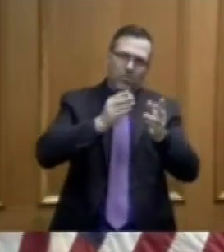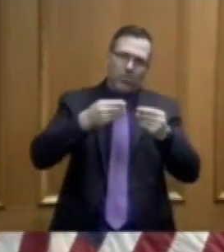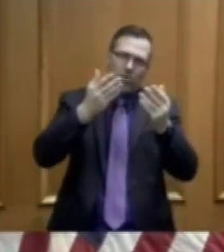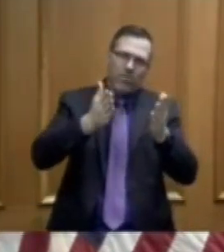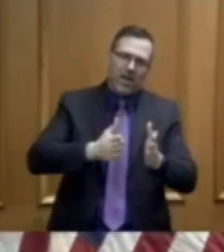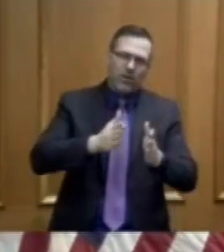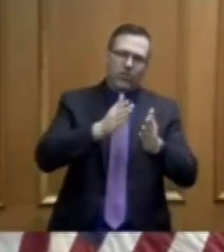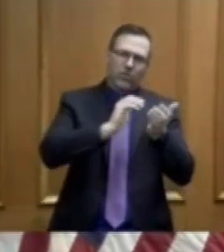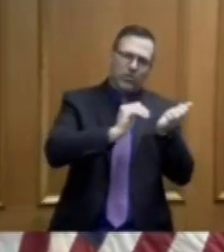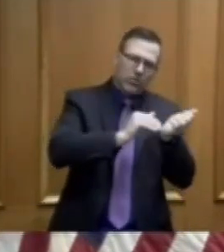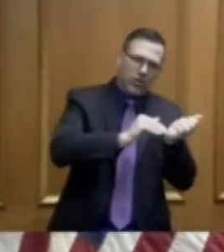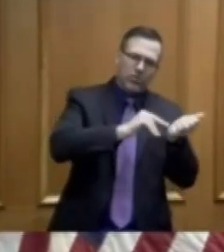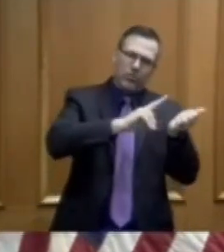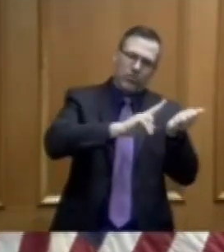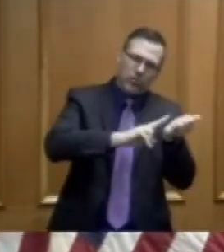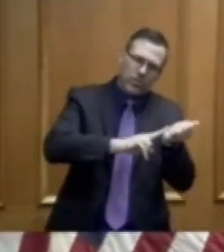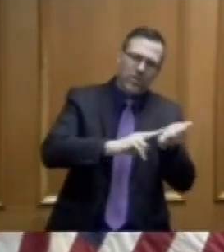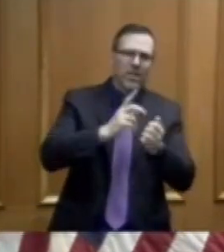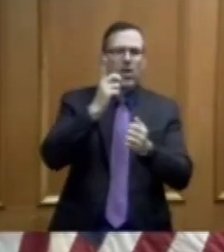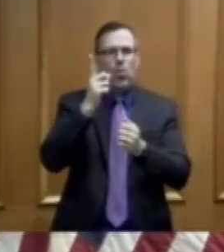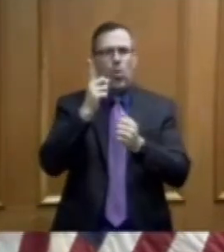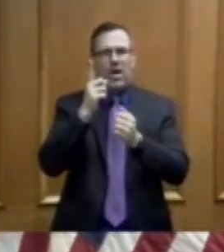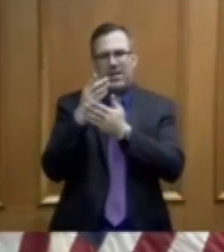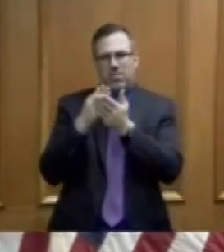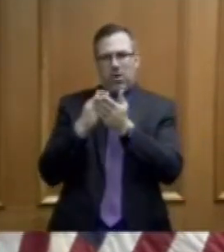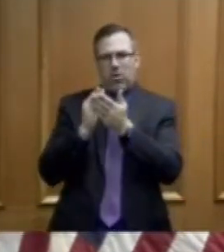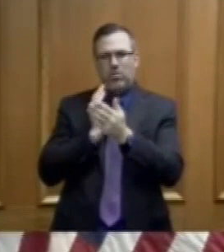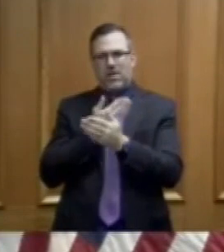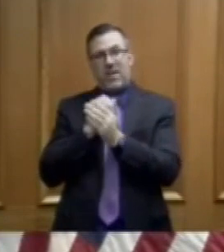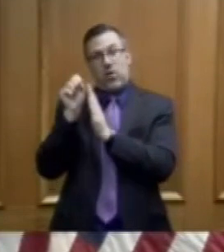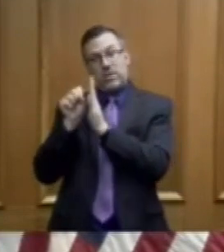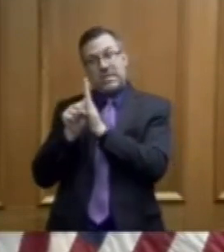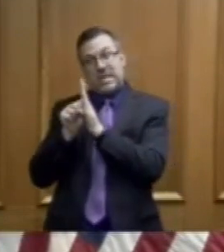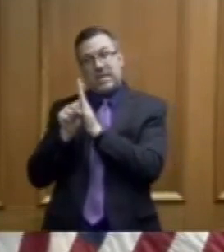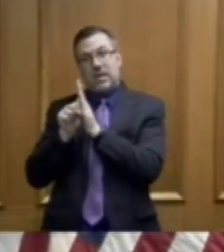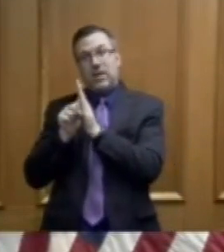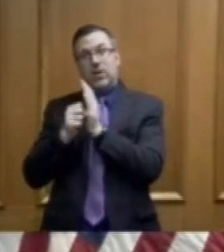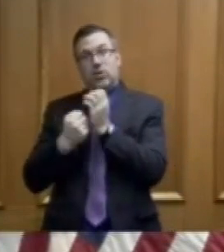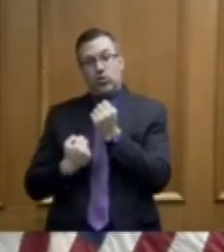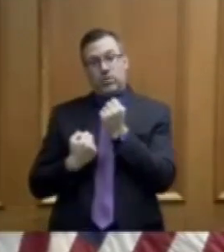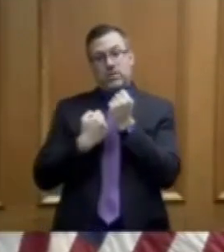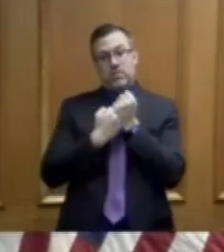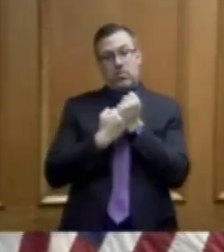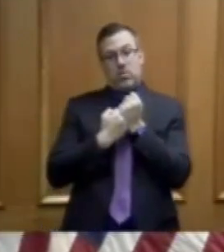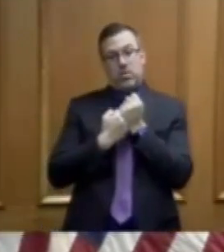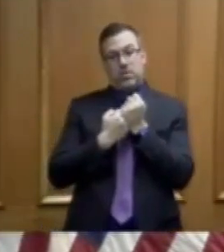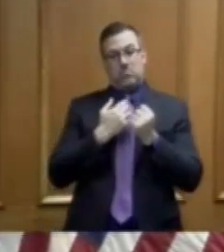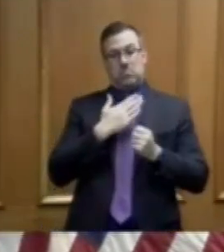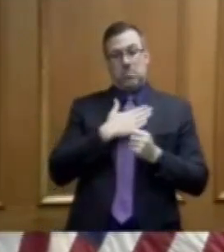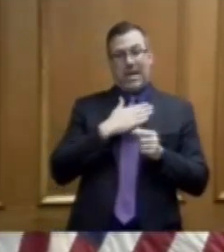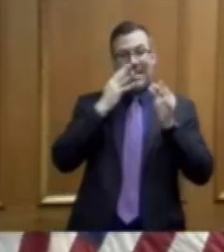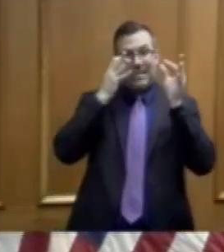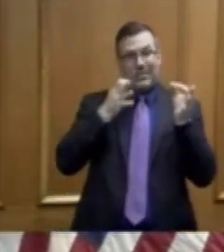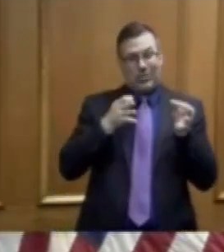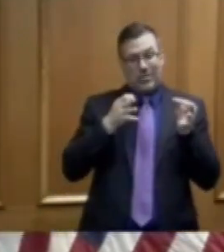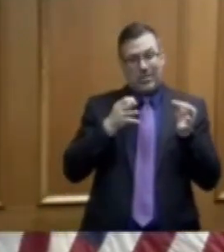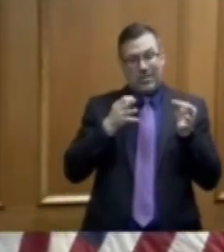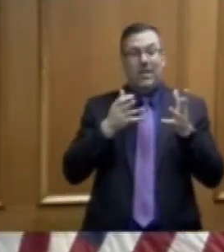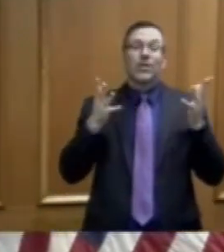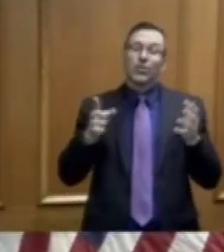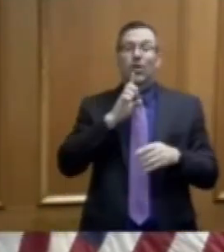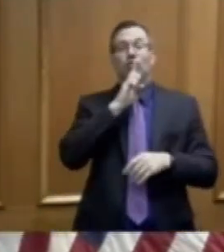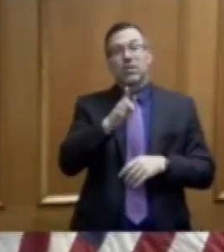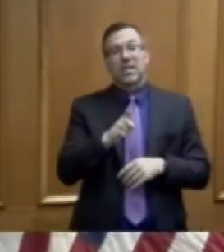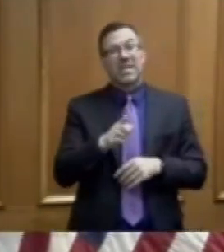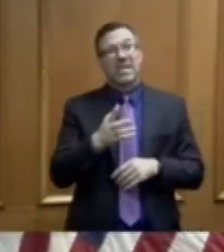one section of our state that actually was supportive of the efforts and said it was the right move. The reality is that there